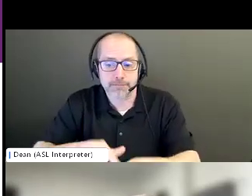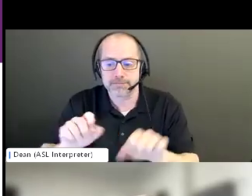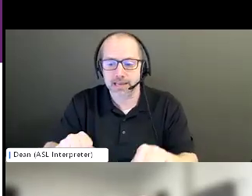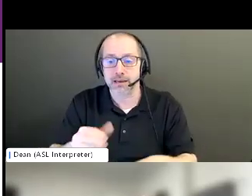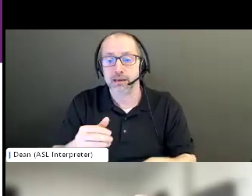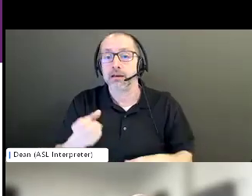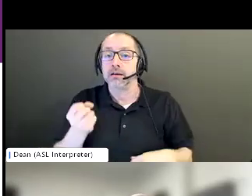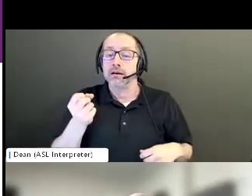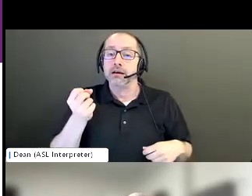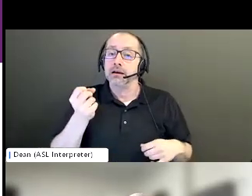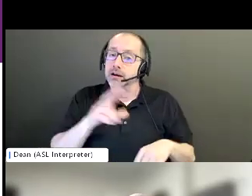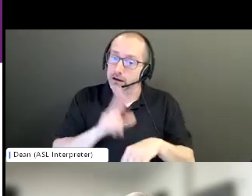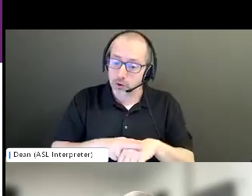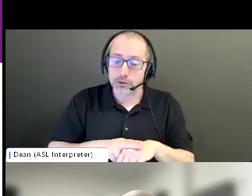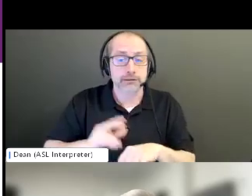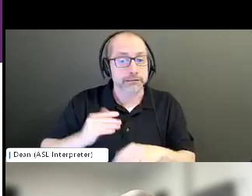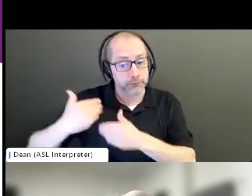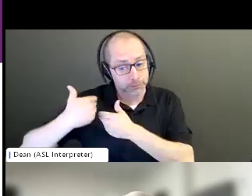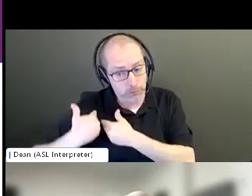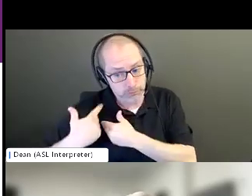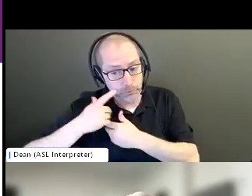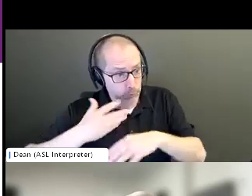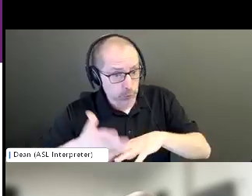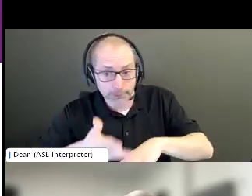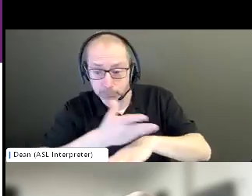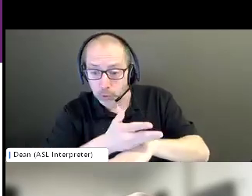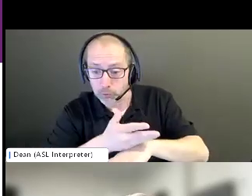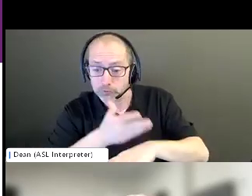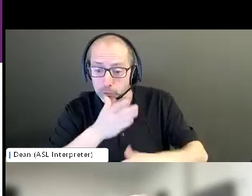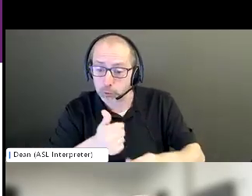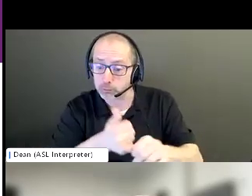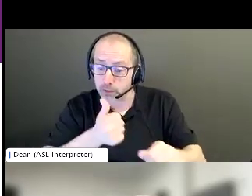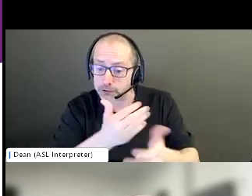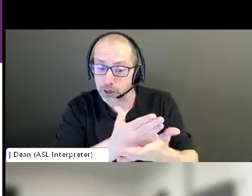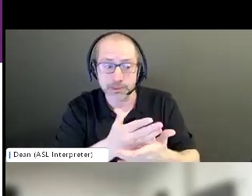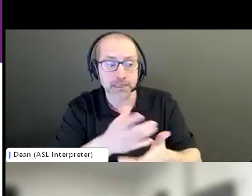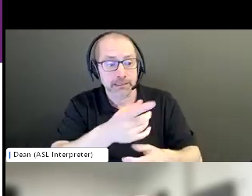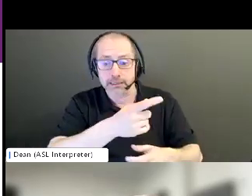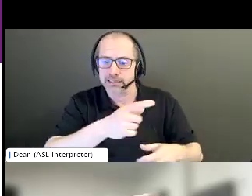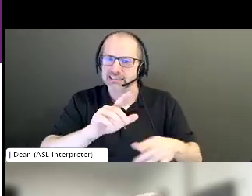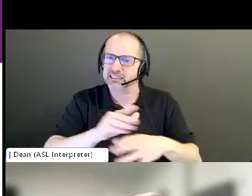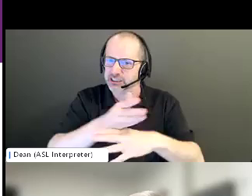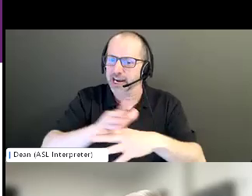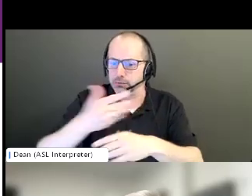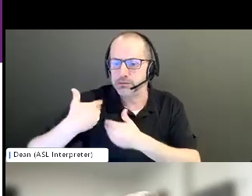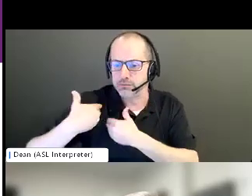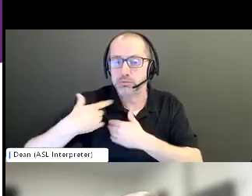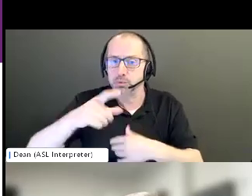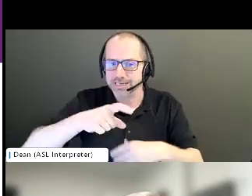responsibility. And if we really want to move the needle, we need to have more partners. And we're really hoping to